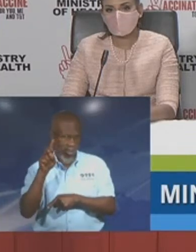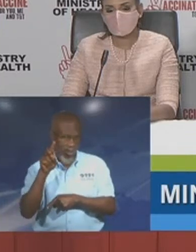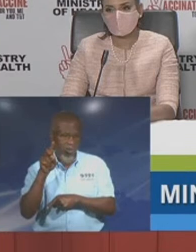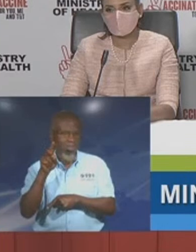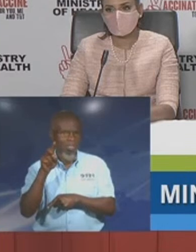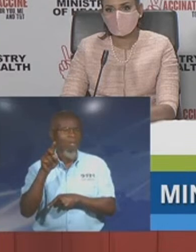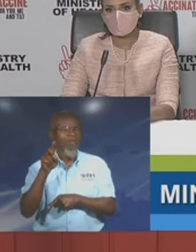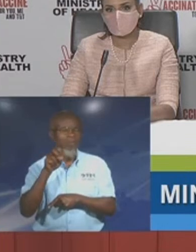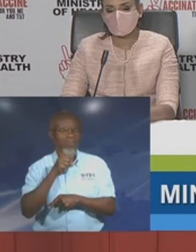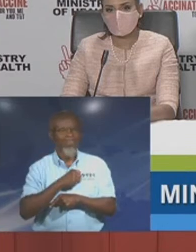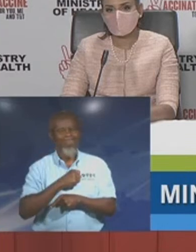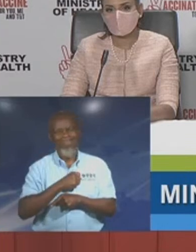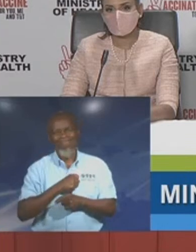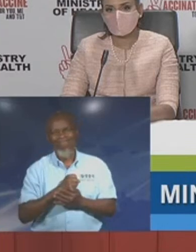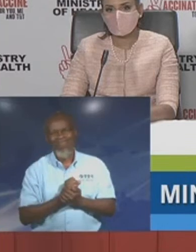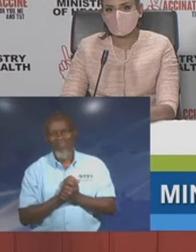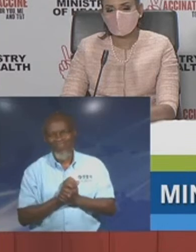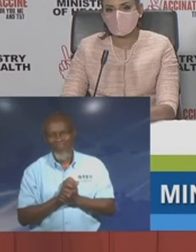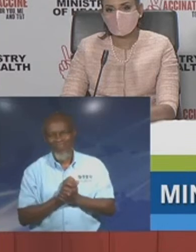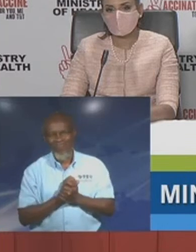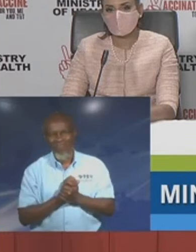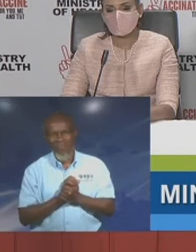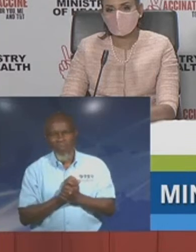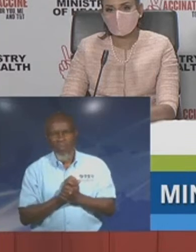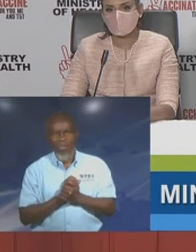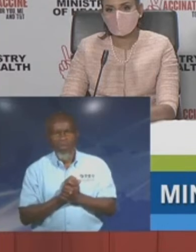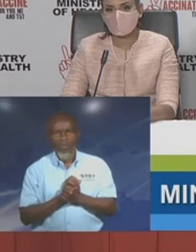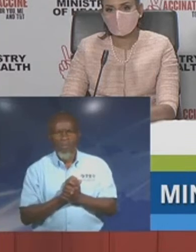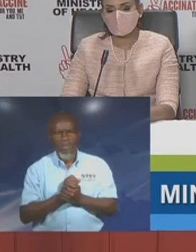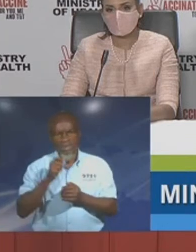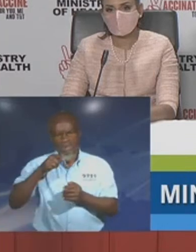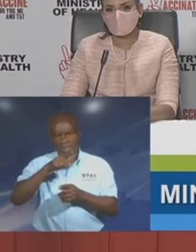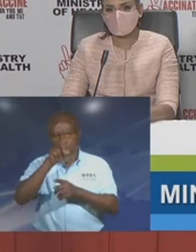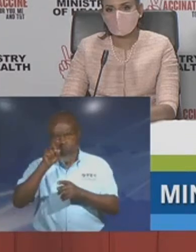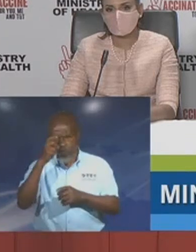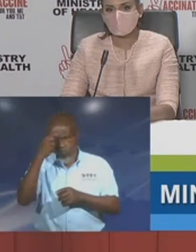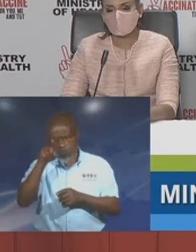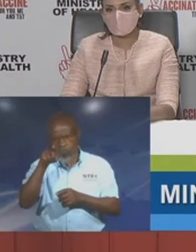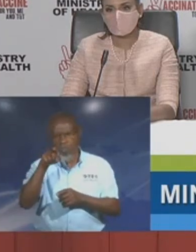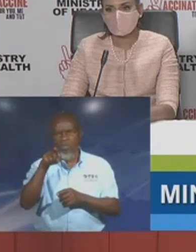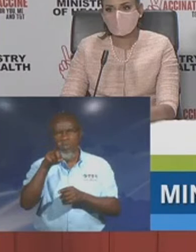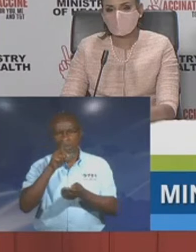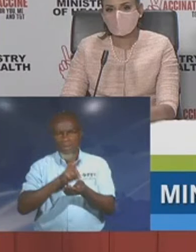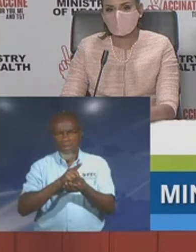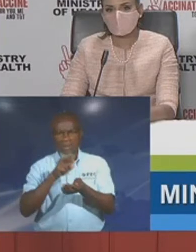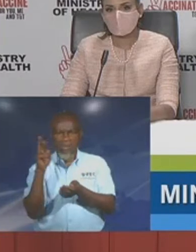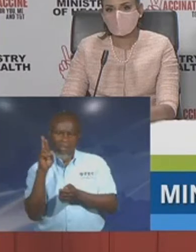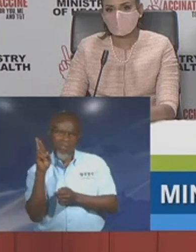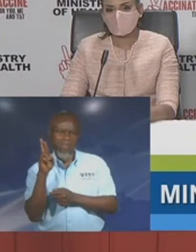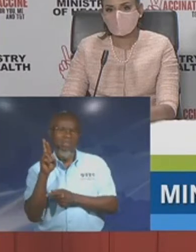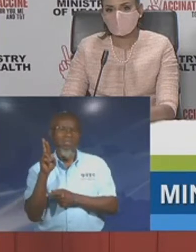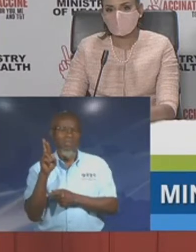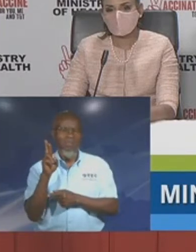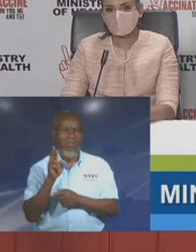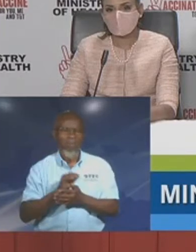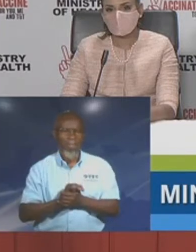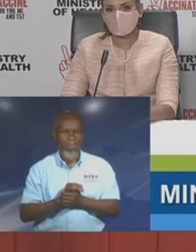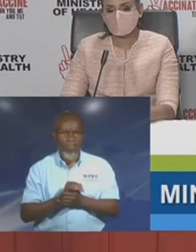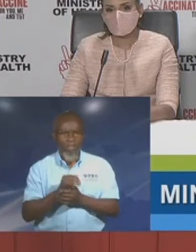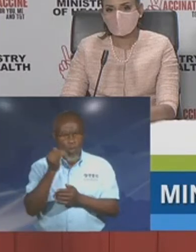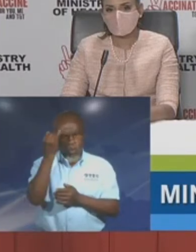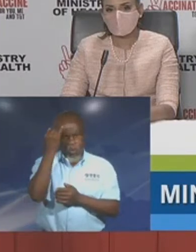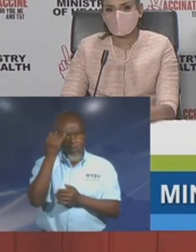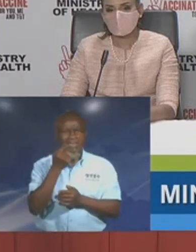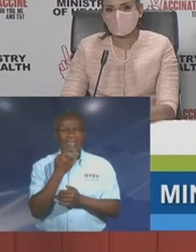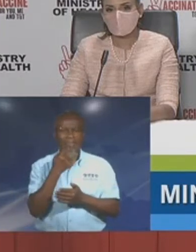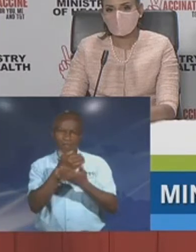Yes, no apologies needed. I put up my hand a bit late. This question is for Dr. Abdul Richards. I know you went into a